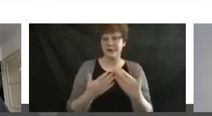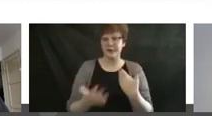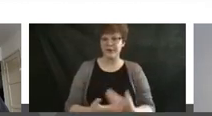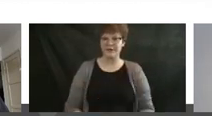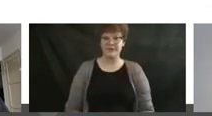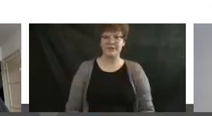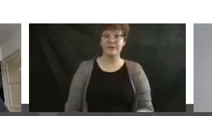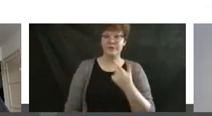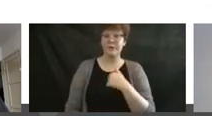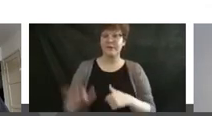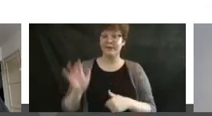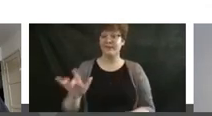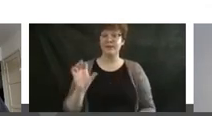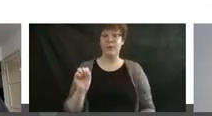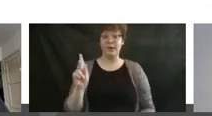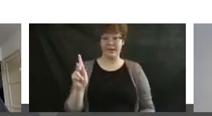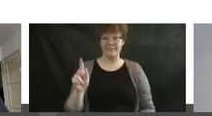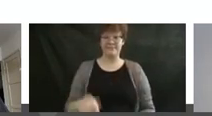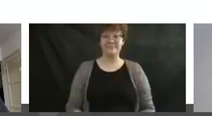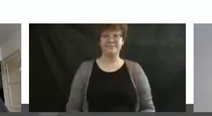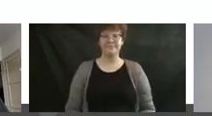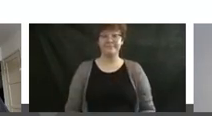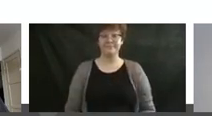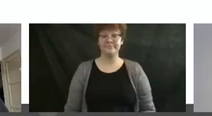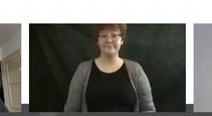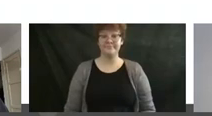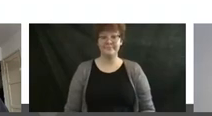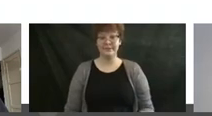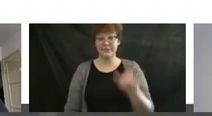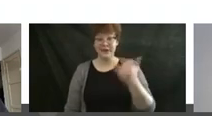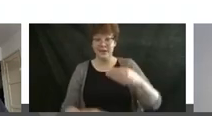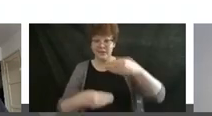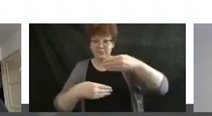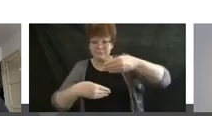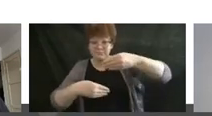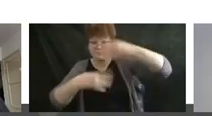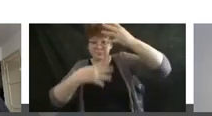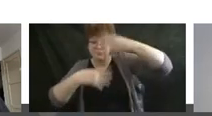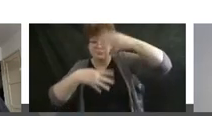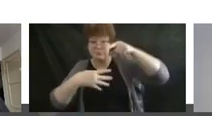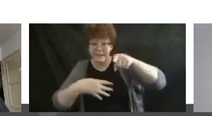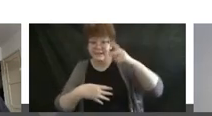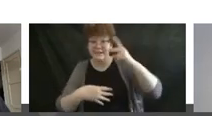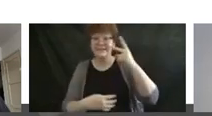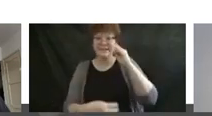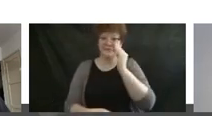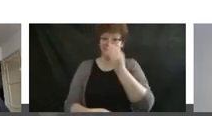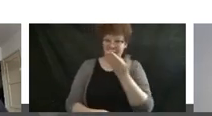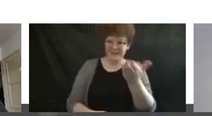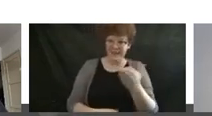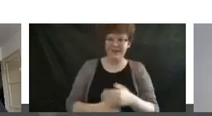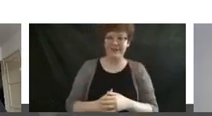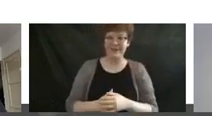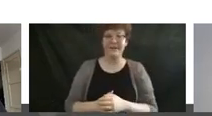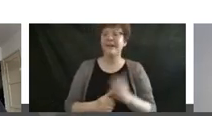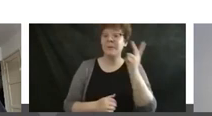OK. Now I've added to my library here. Here's my little flower. Now watch what